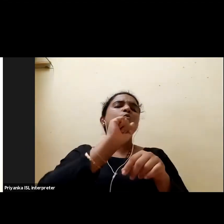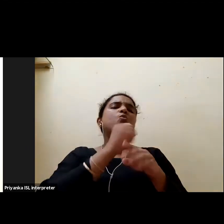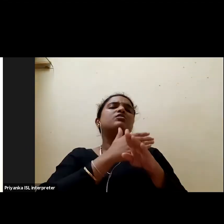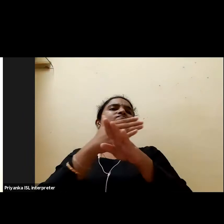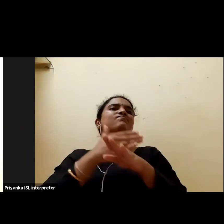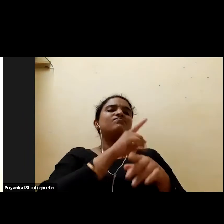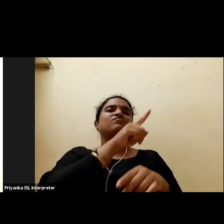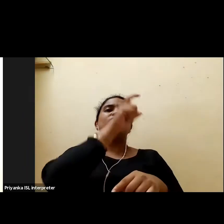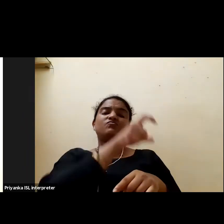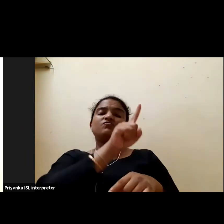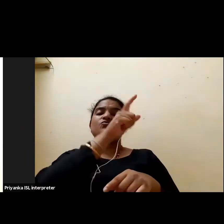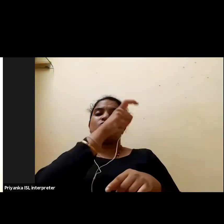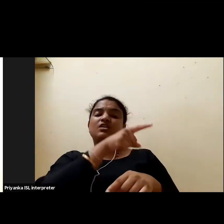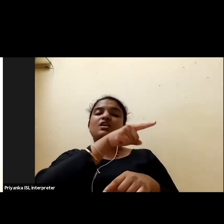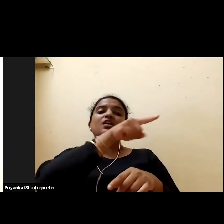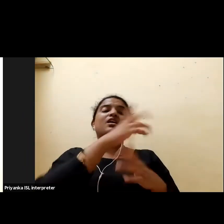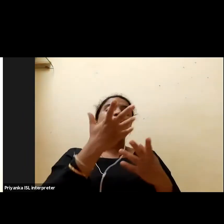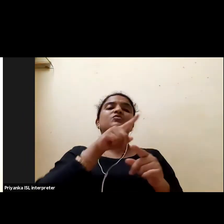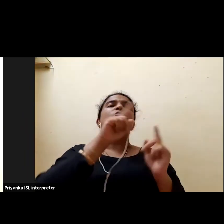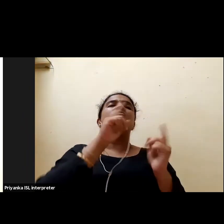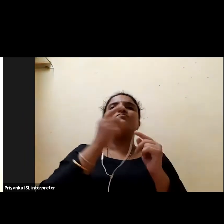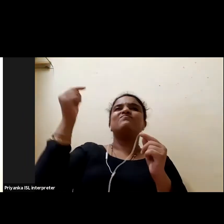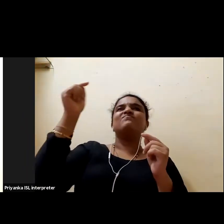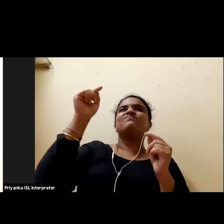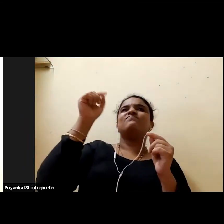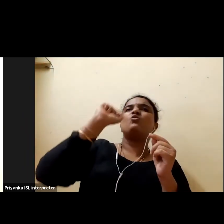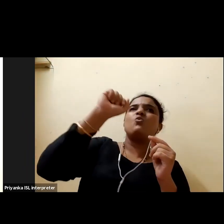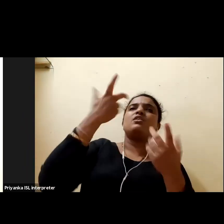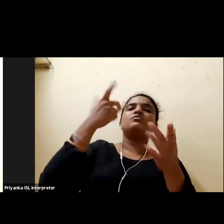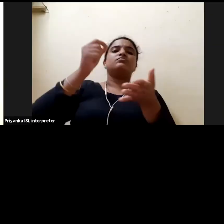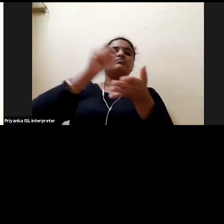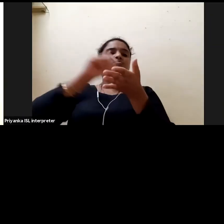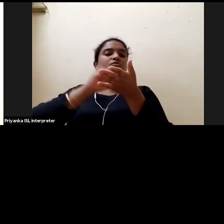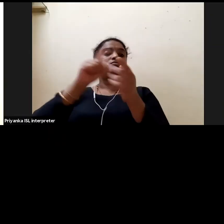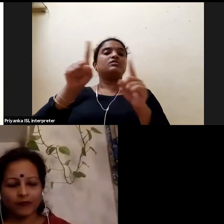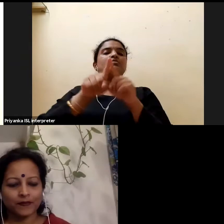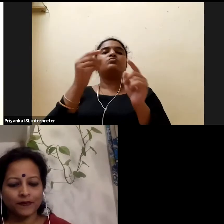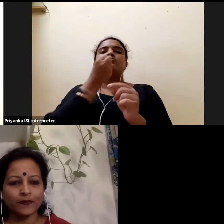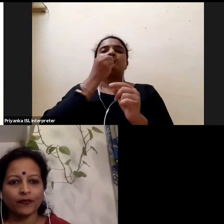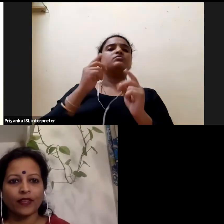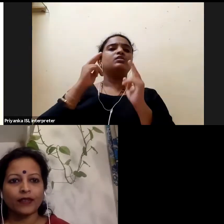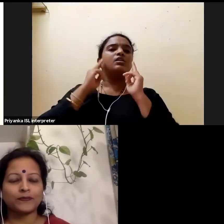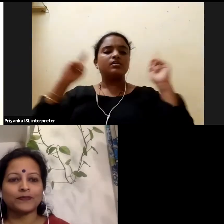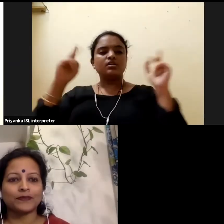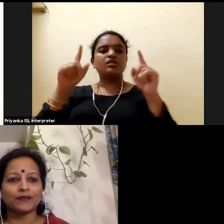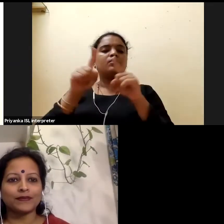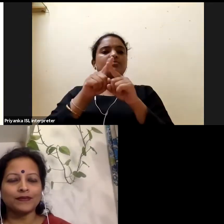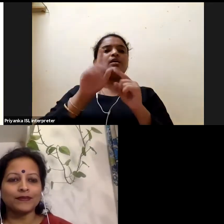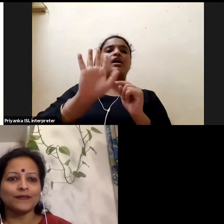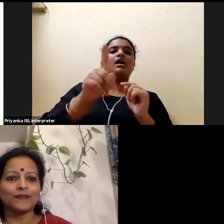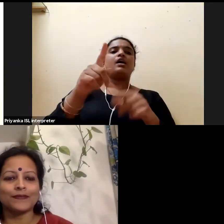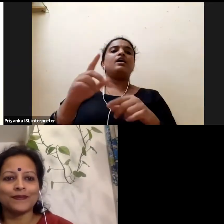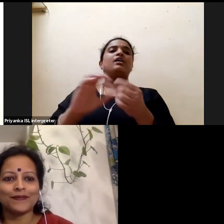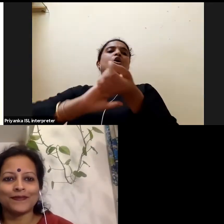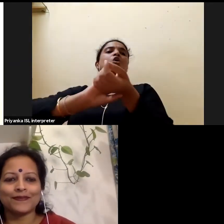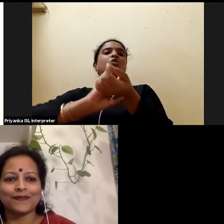us all the tips and tricks to achieve this is the best-selling author, nutritionist, and Mint Lounge columnist, Dr.